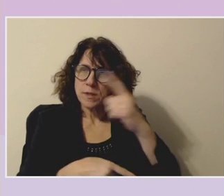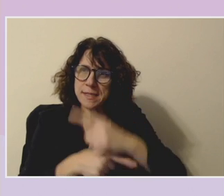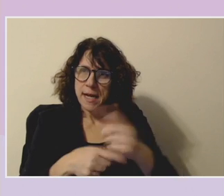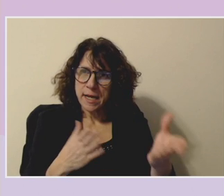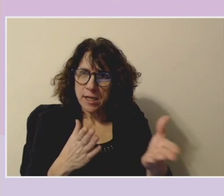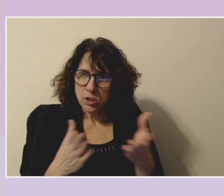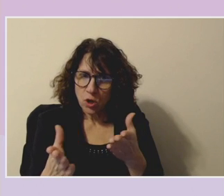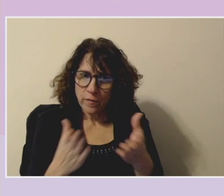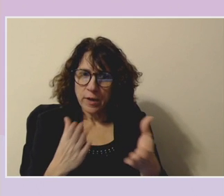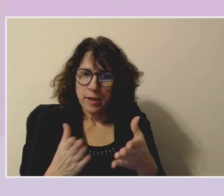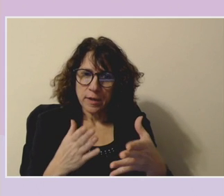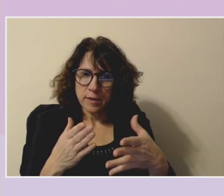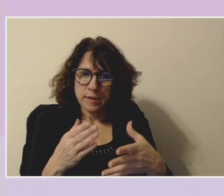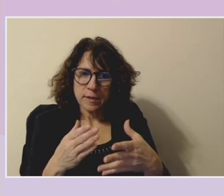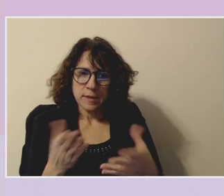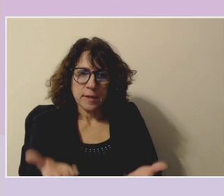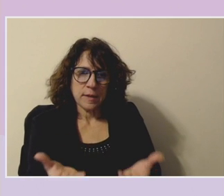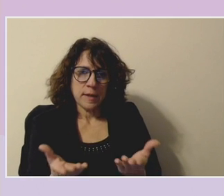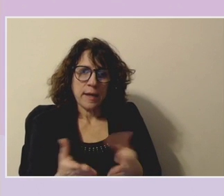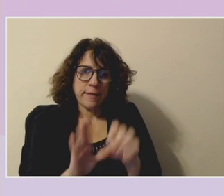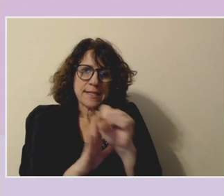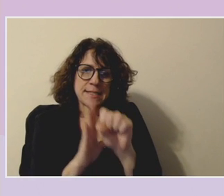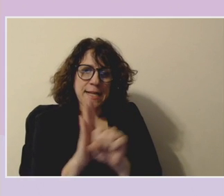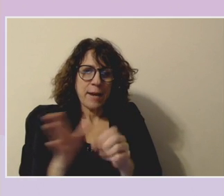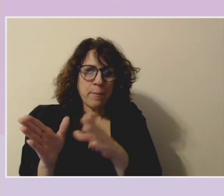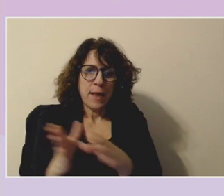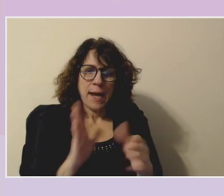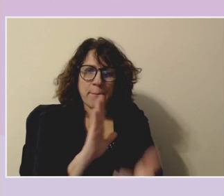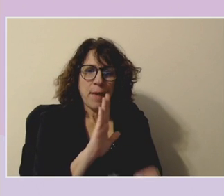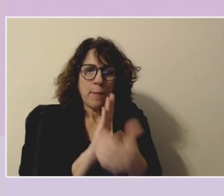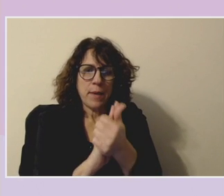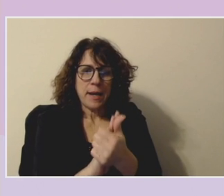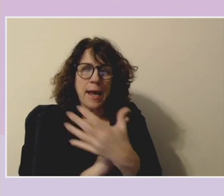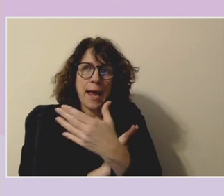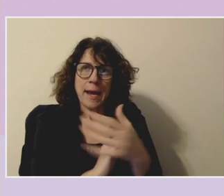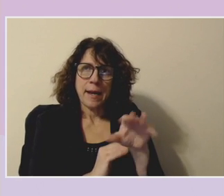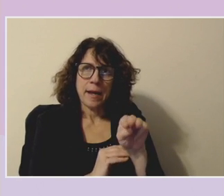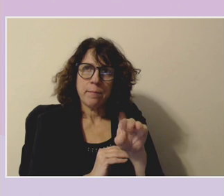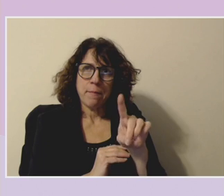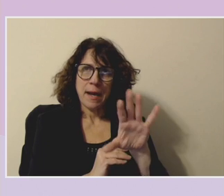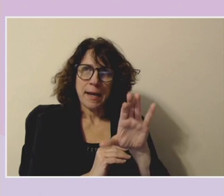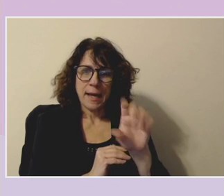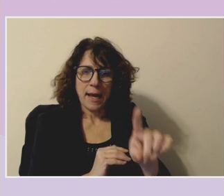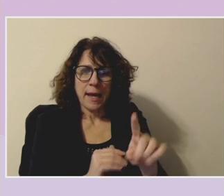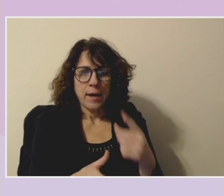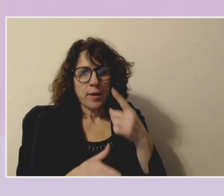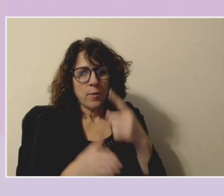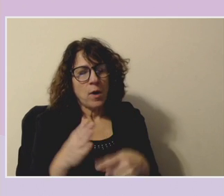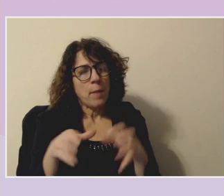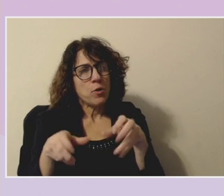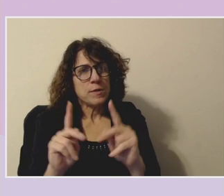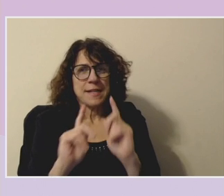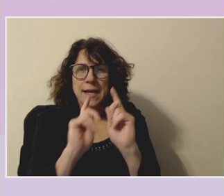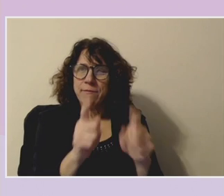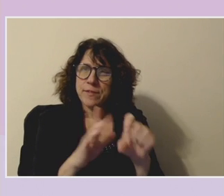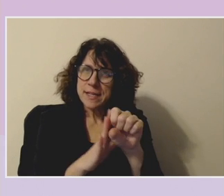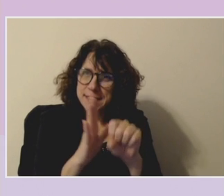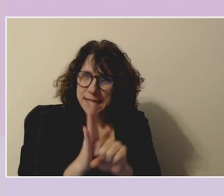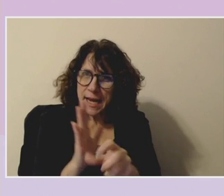in Medicaid, how do we think about the opportunity that that affords to the state and the students? And